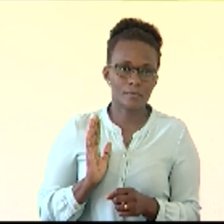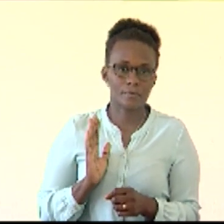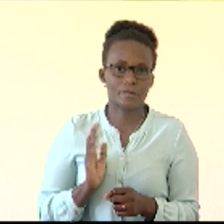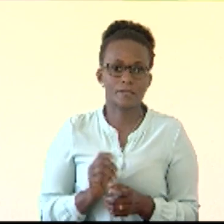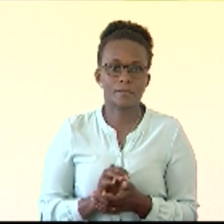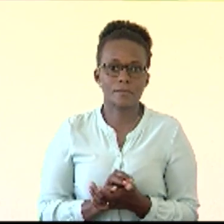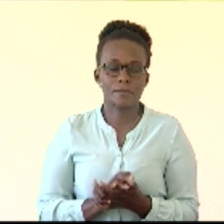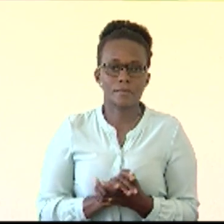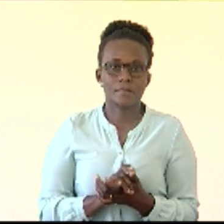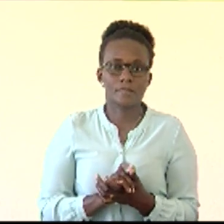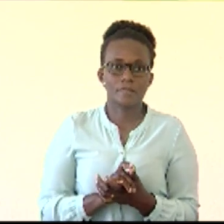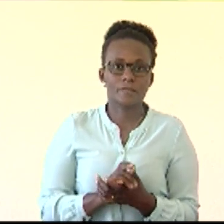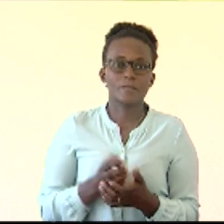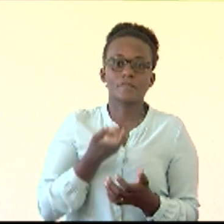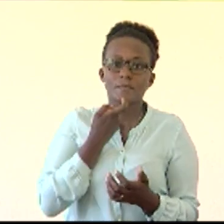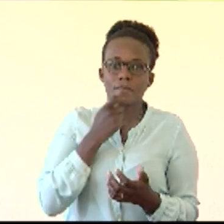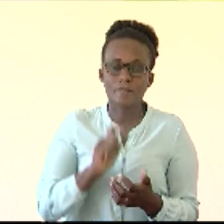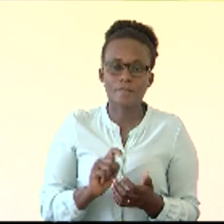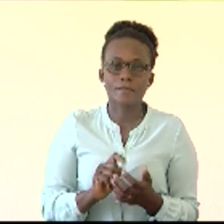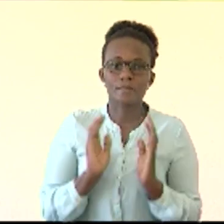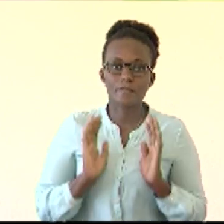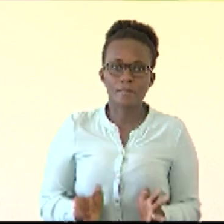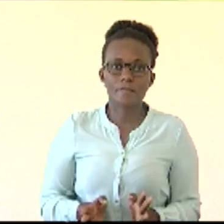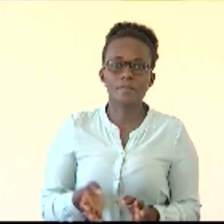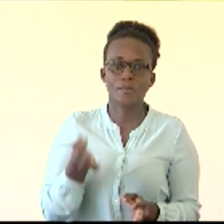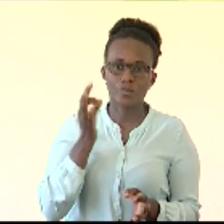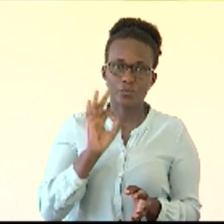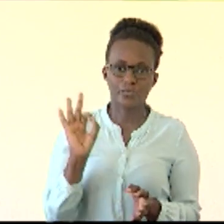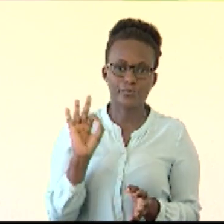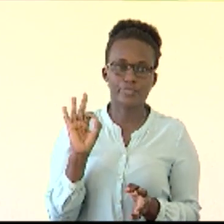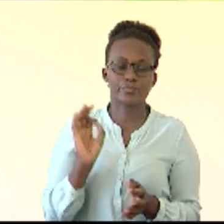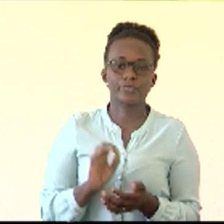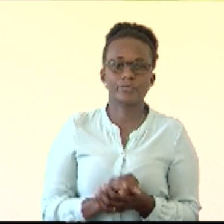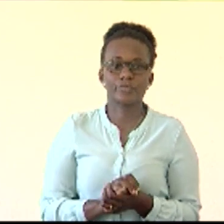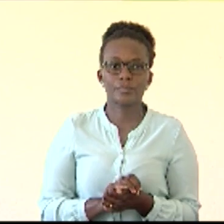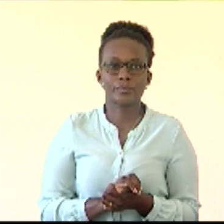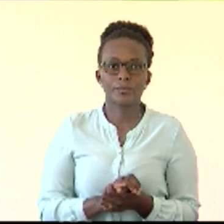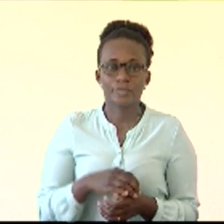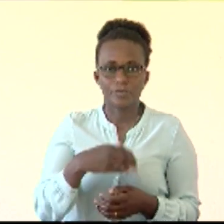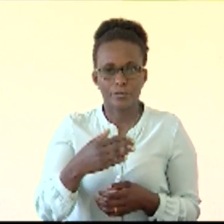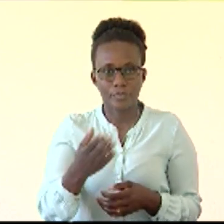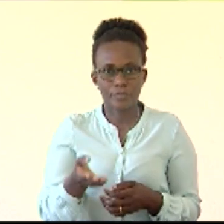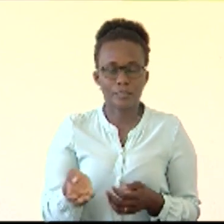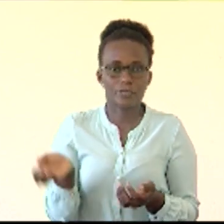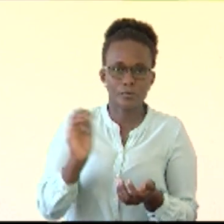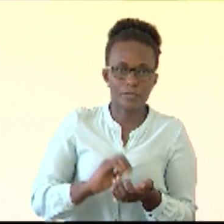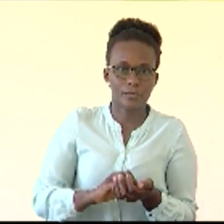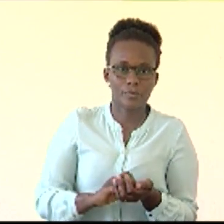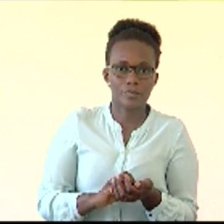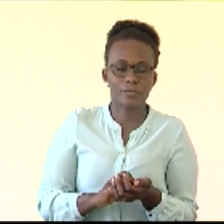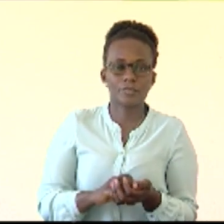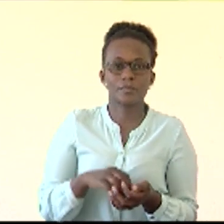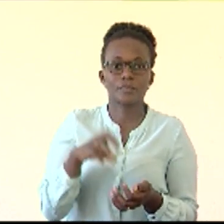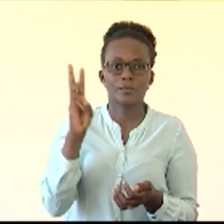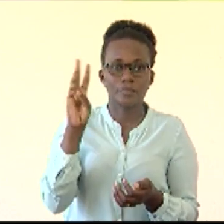terminal and must be a pure metal. If you are going to coat, for example, let me just give an example.